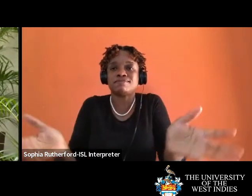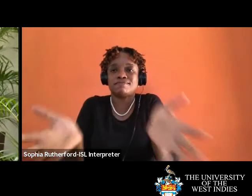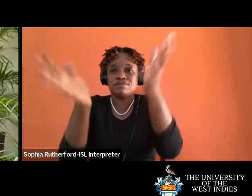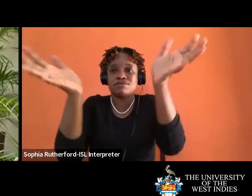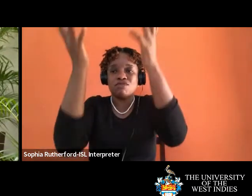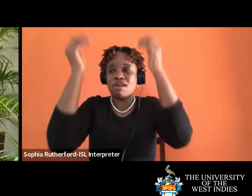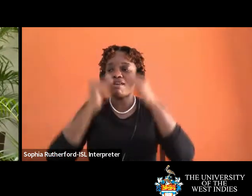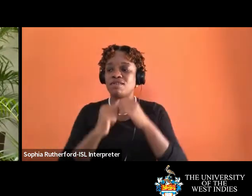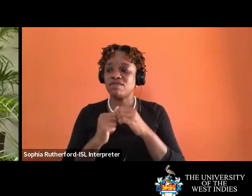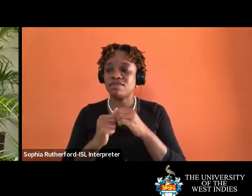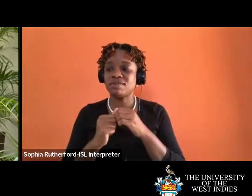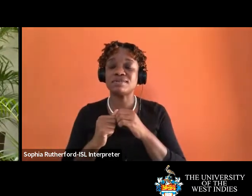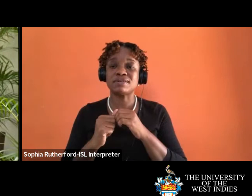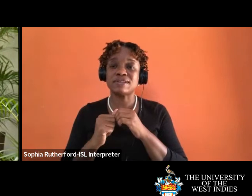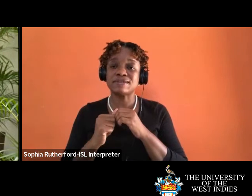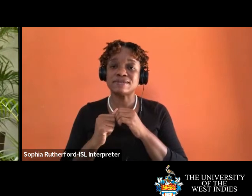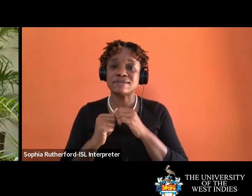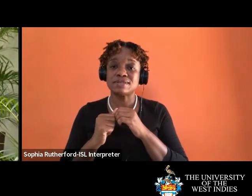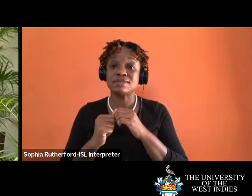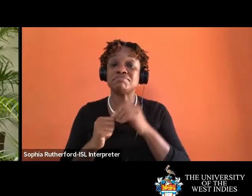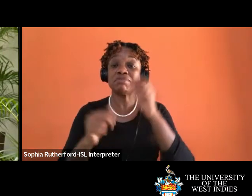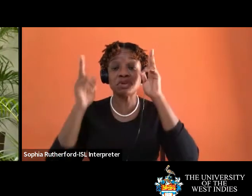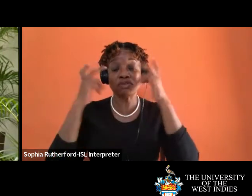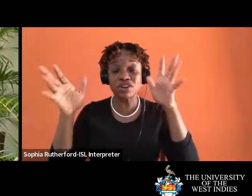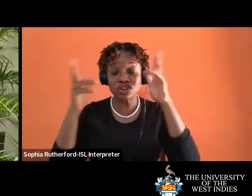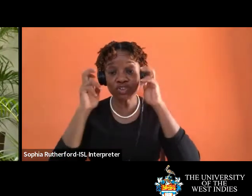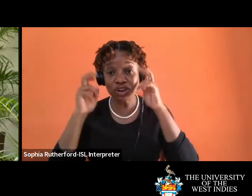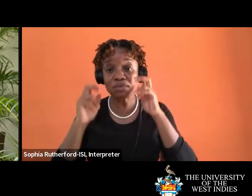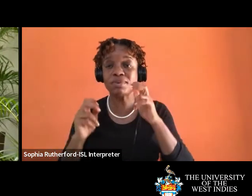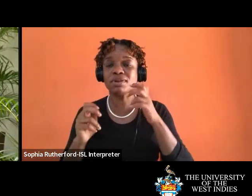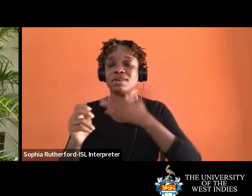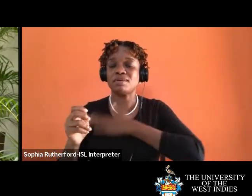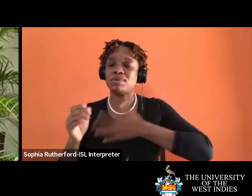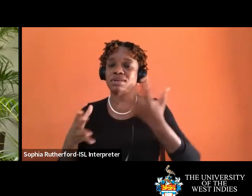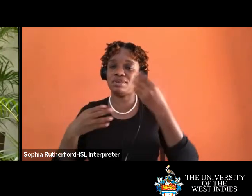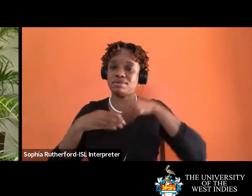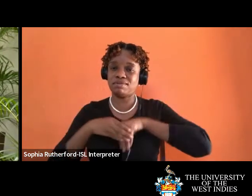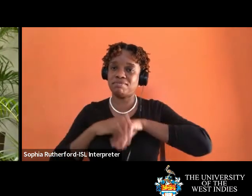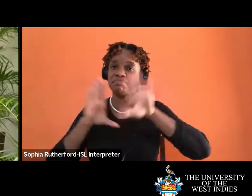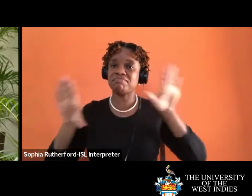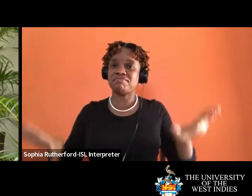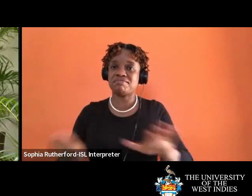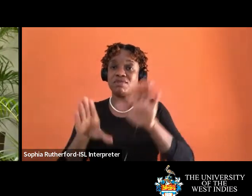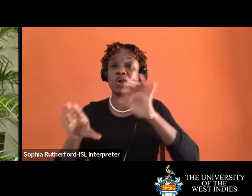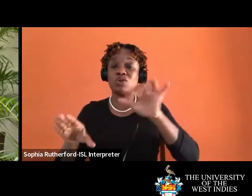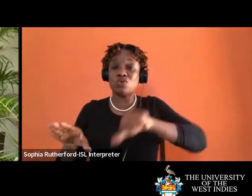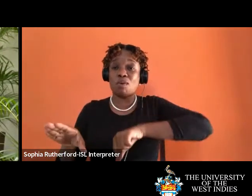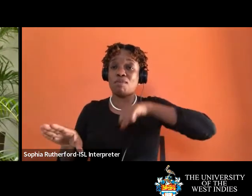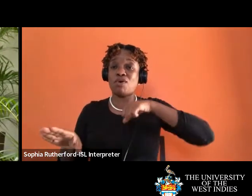soul. Now take these words and always be proud of who you are. Thank you.